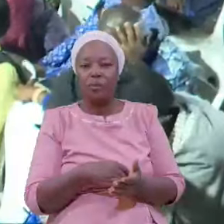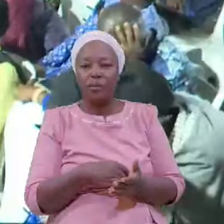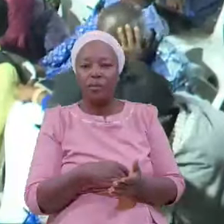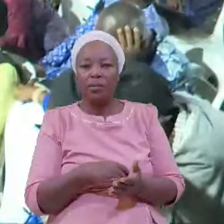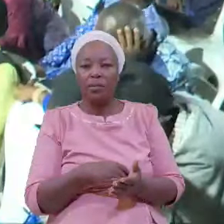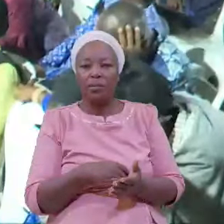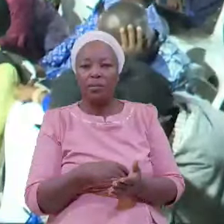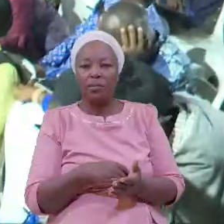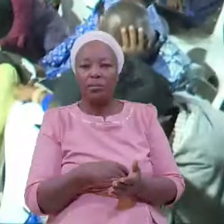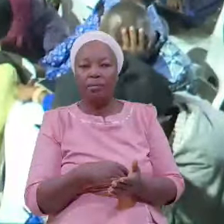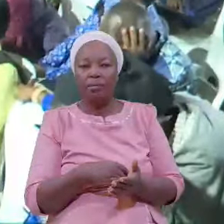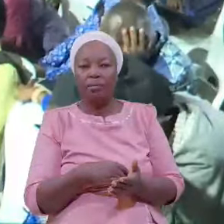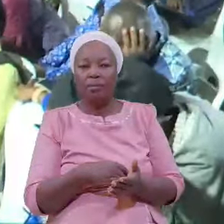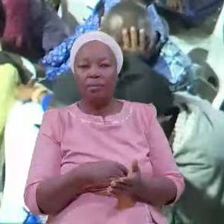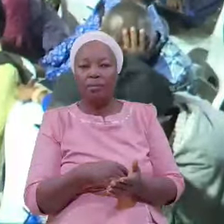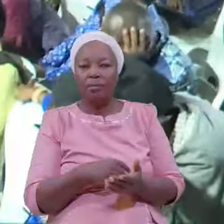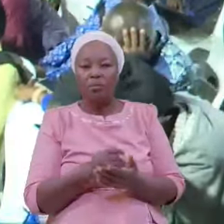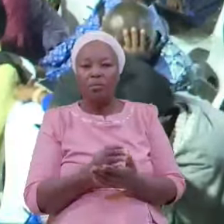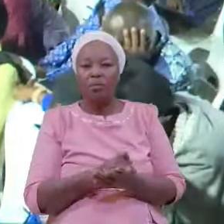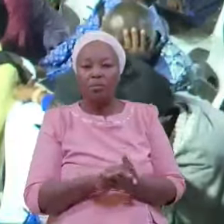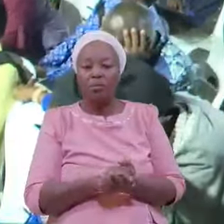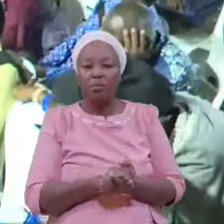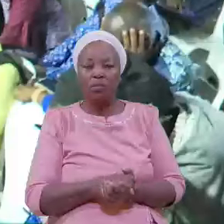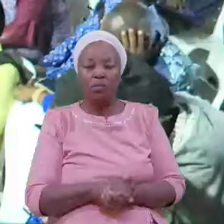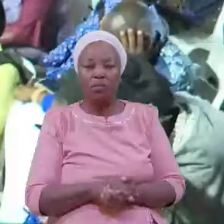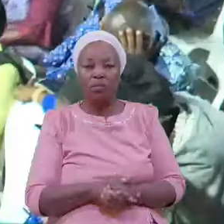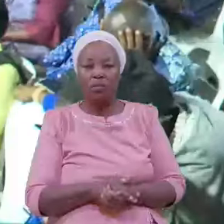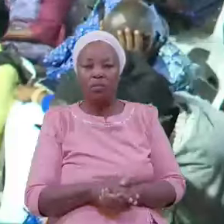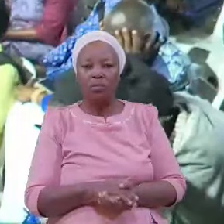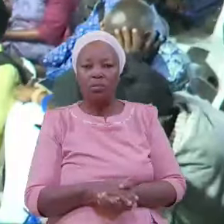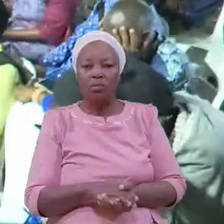Our leaders will help us check up where the counselors have finished it.